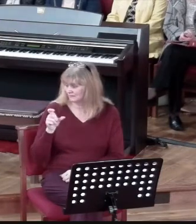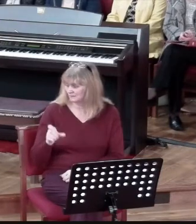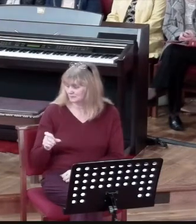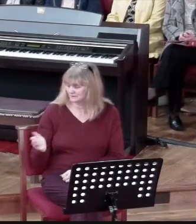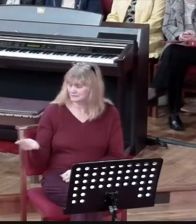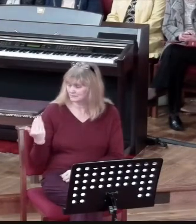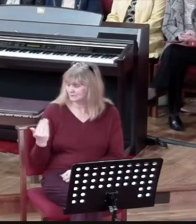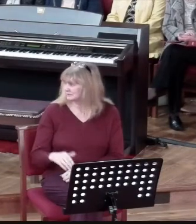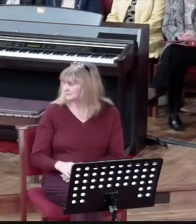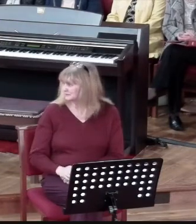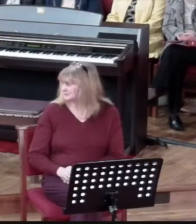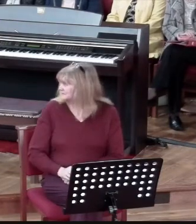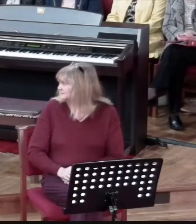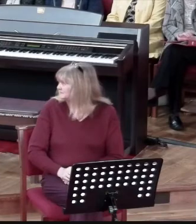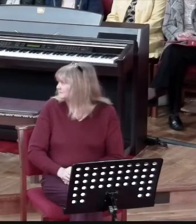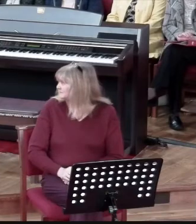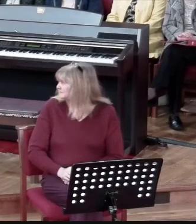Come on then.